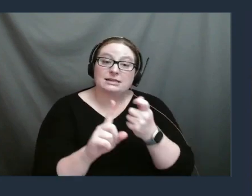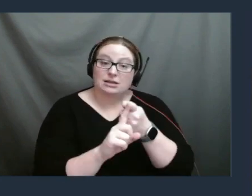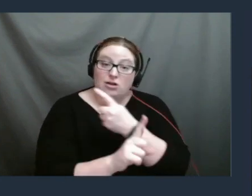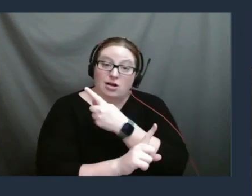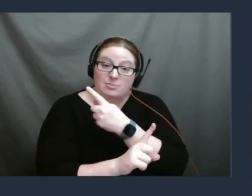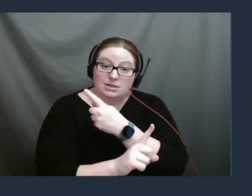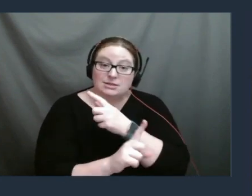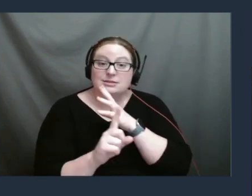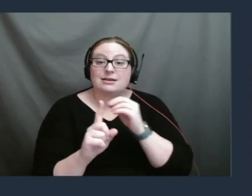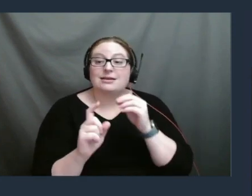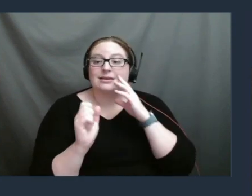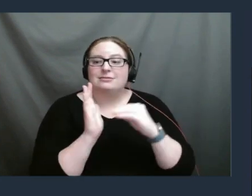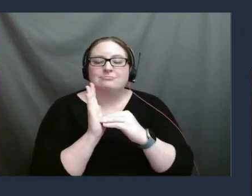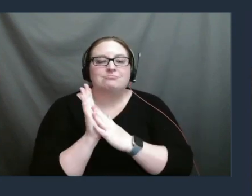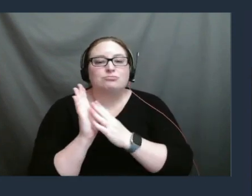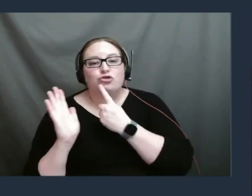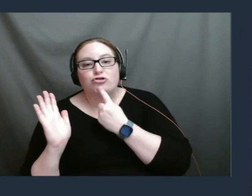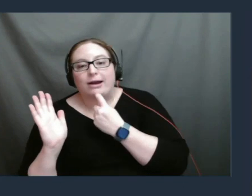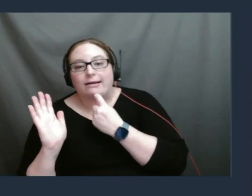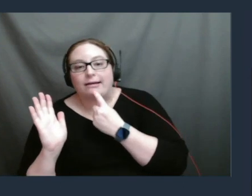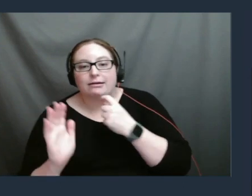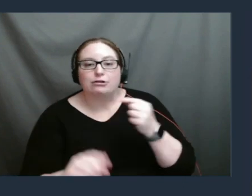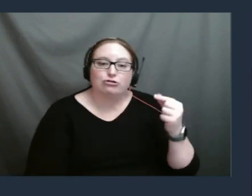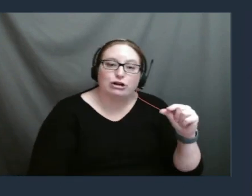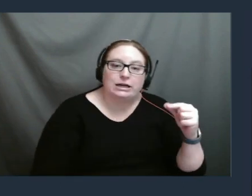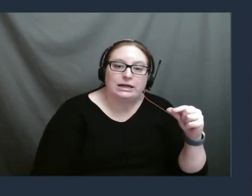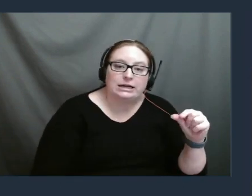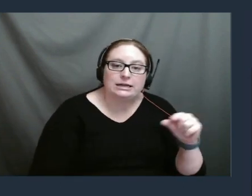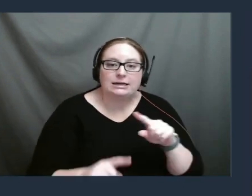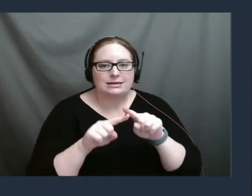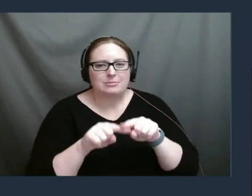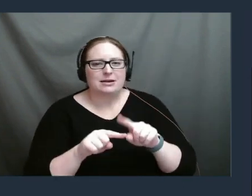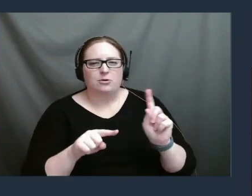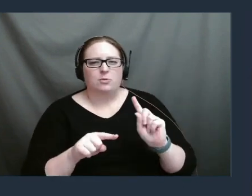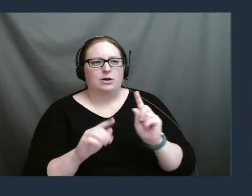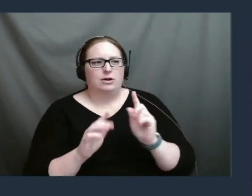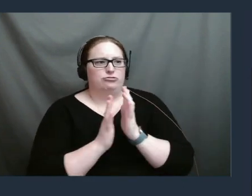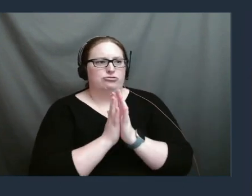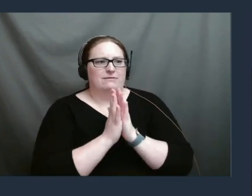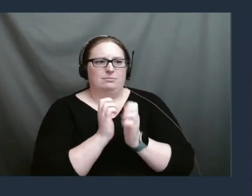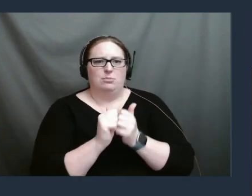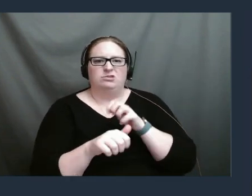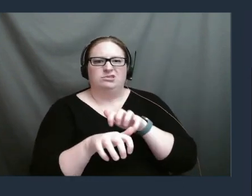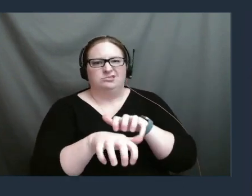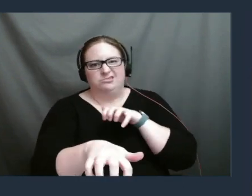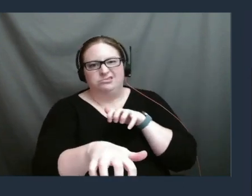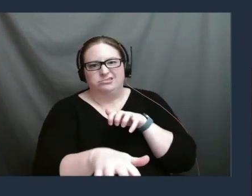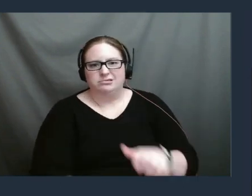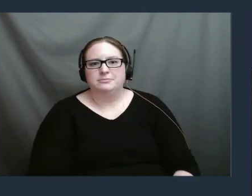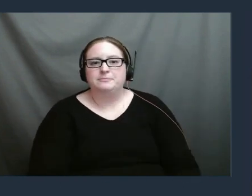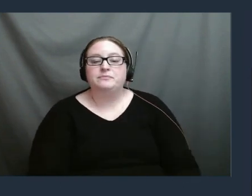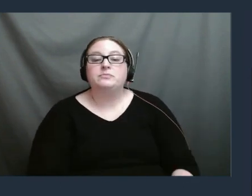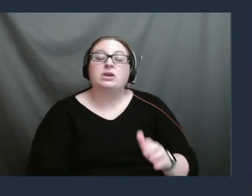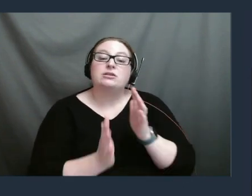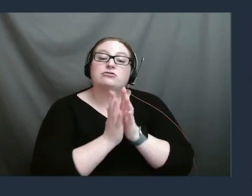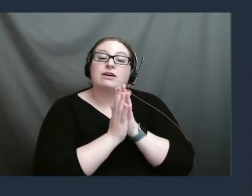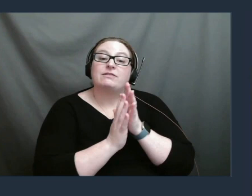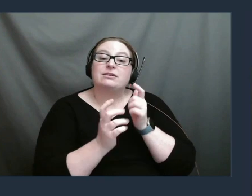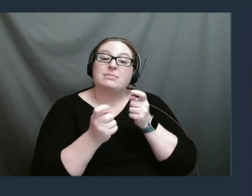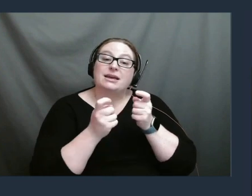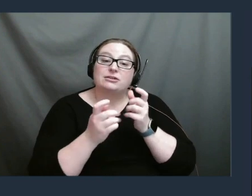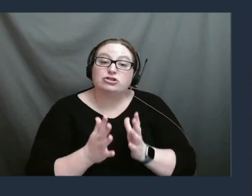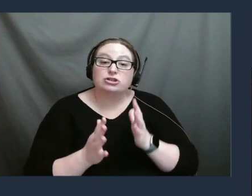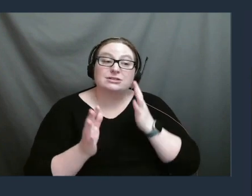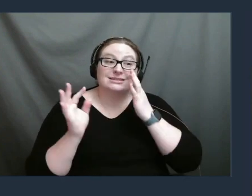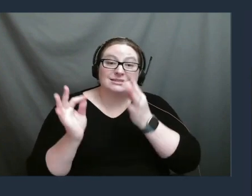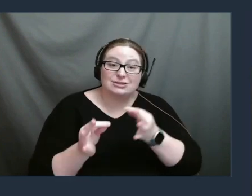marked as red or green depending on where the traffic is most congested. And traffic managers, decision makers, and data engineers